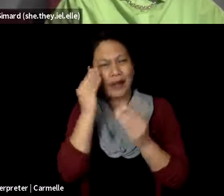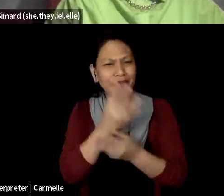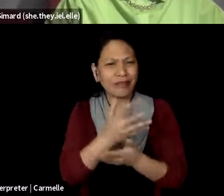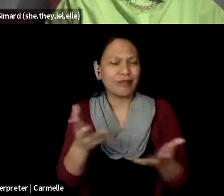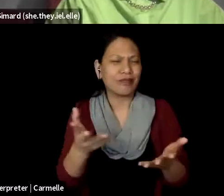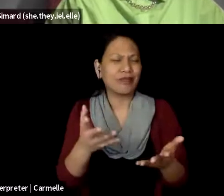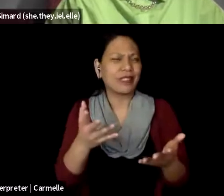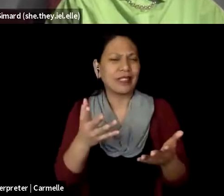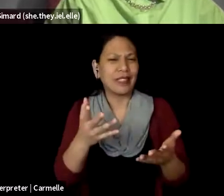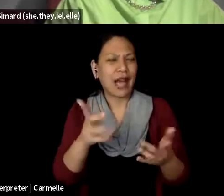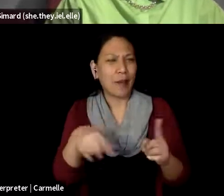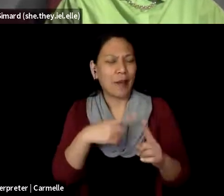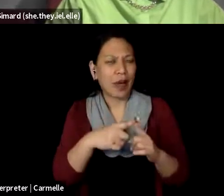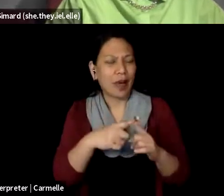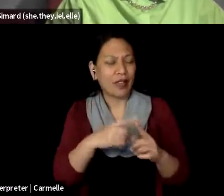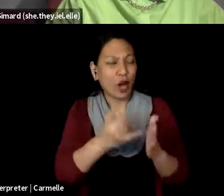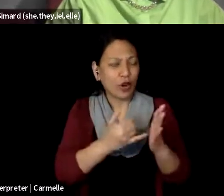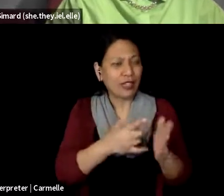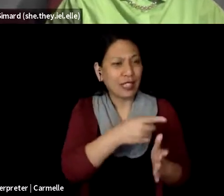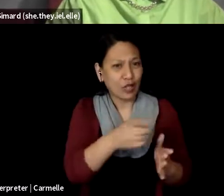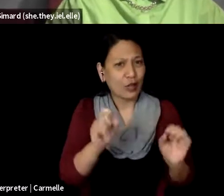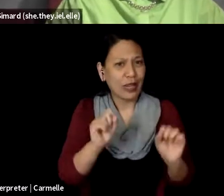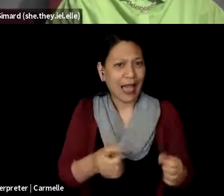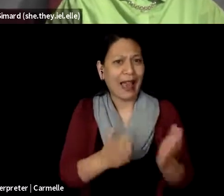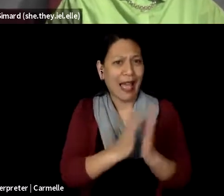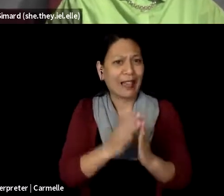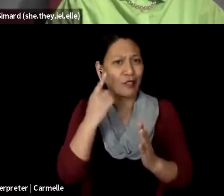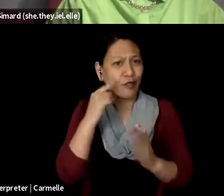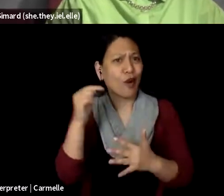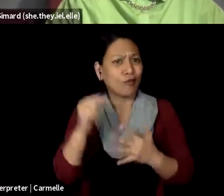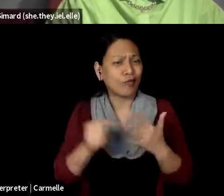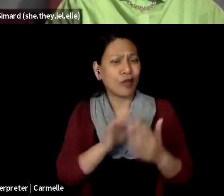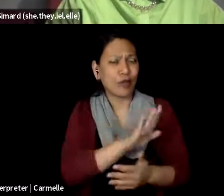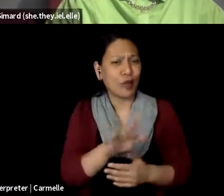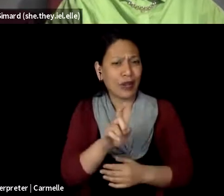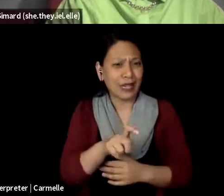we inform these institutions that they can